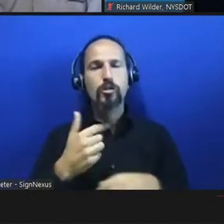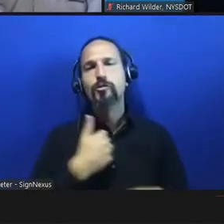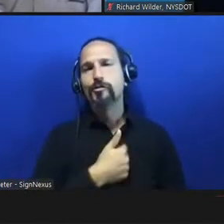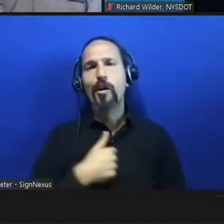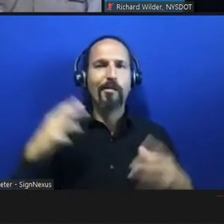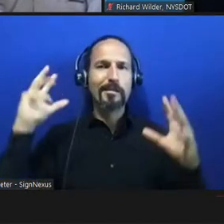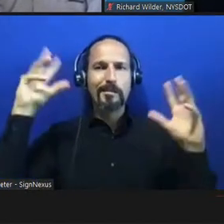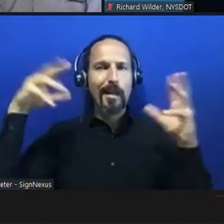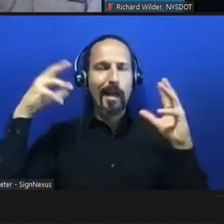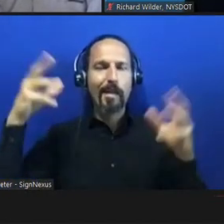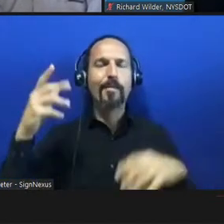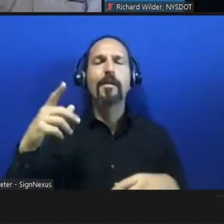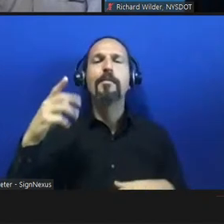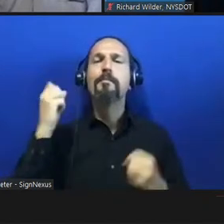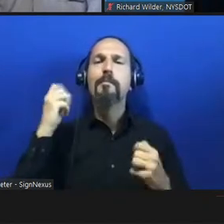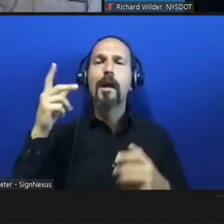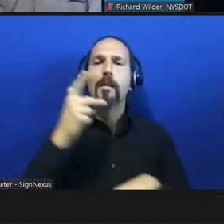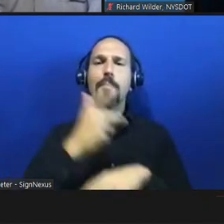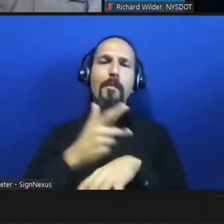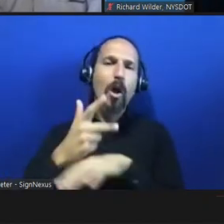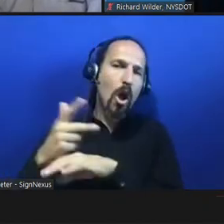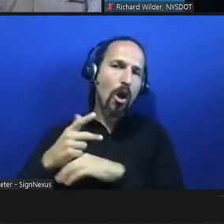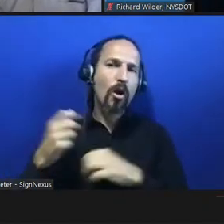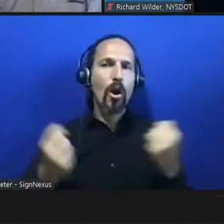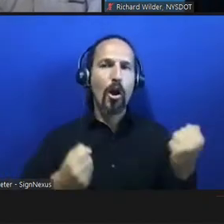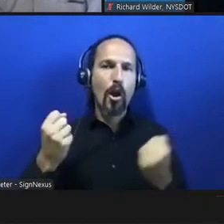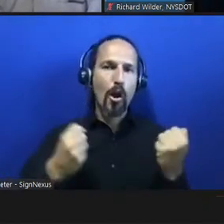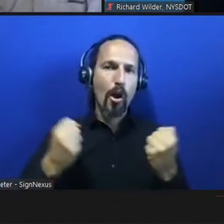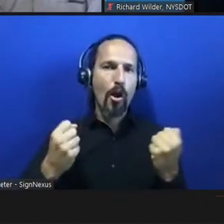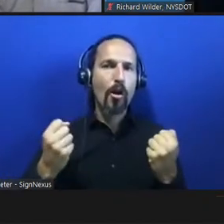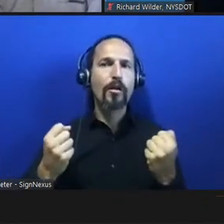that many people parking cars